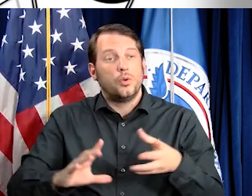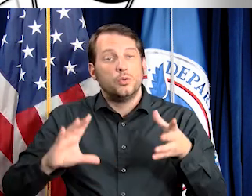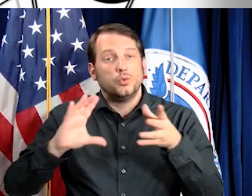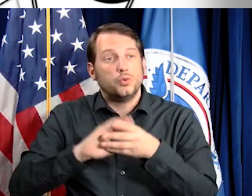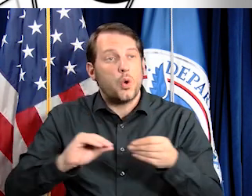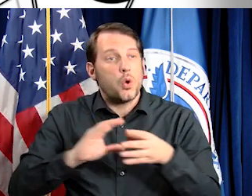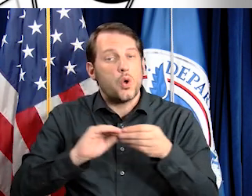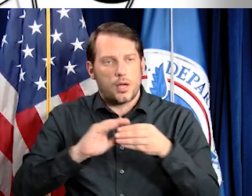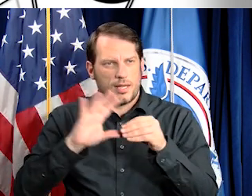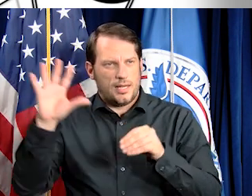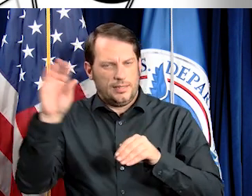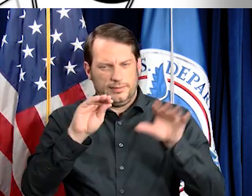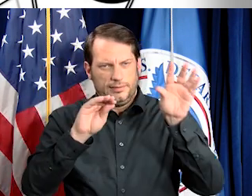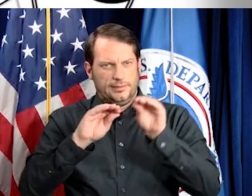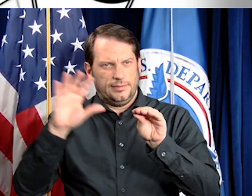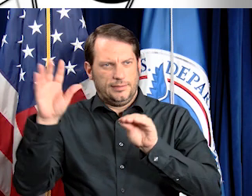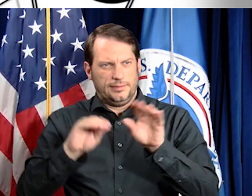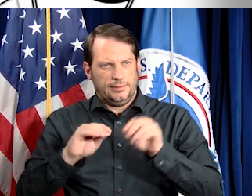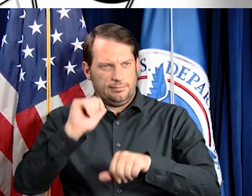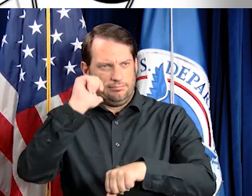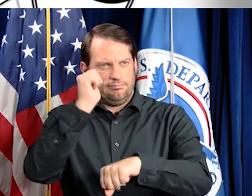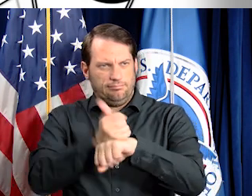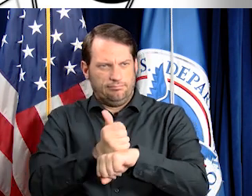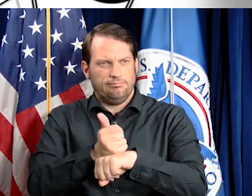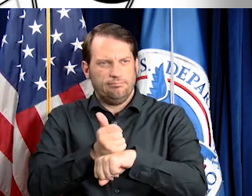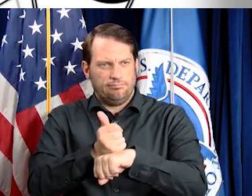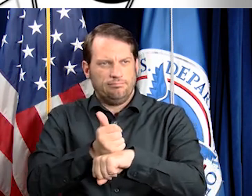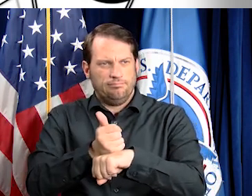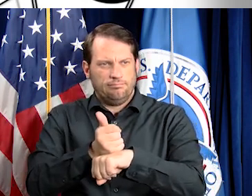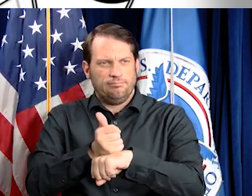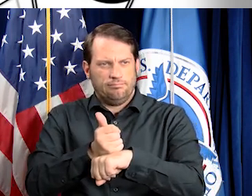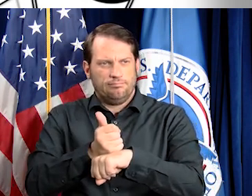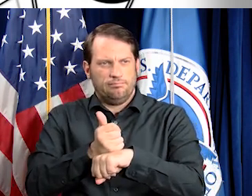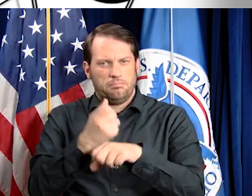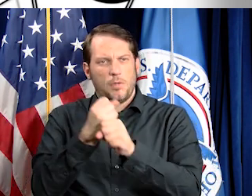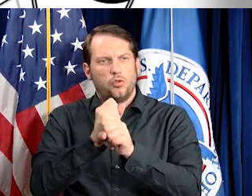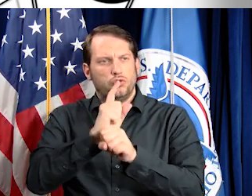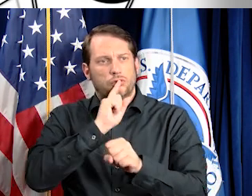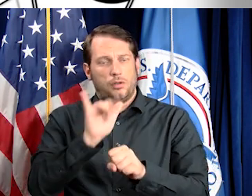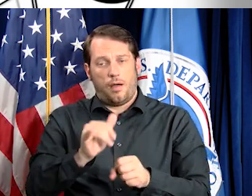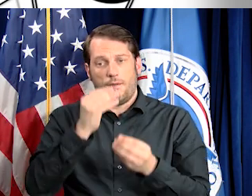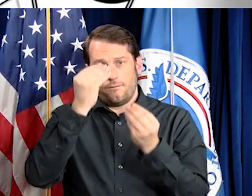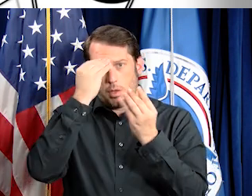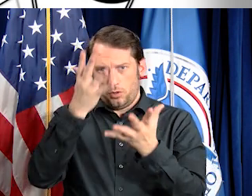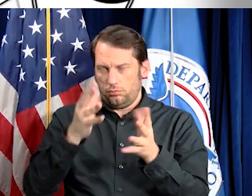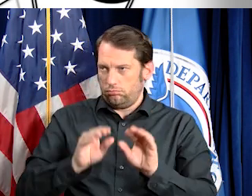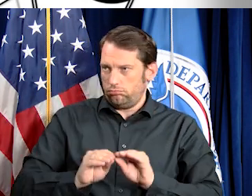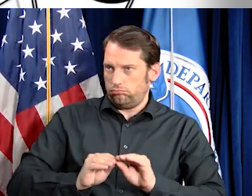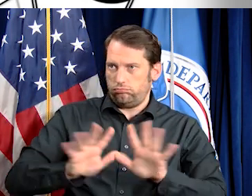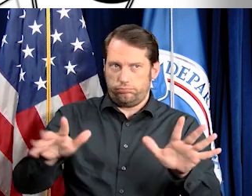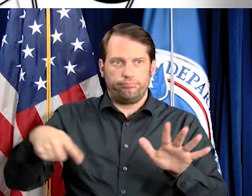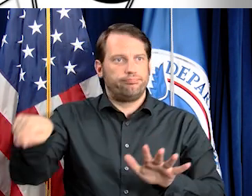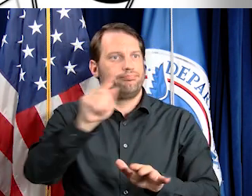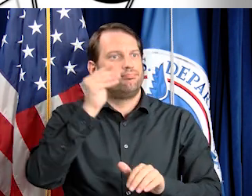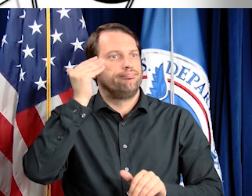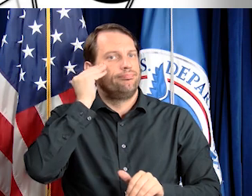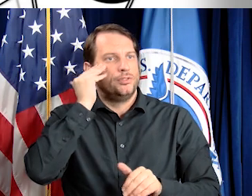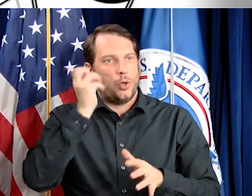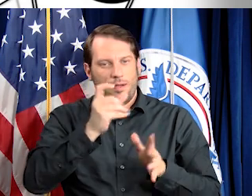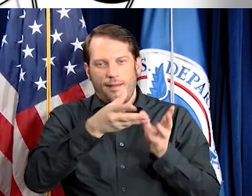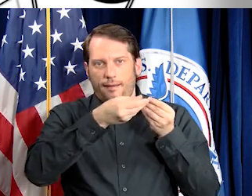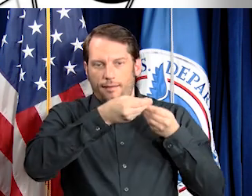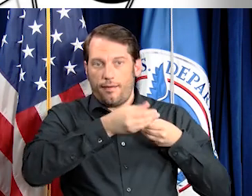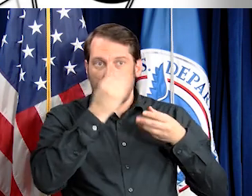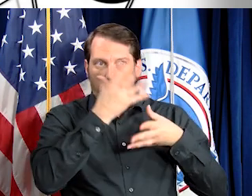it communicates the important piece of information you want to share, and preserving that and passing it on, keeping that